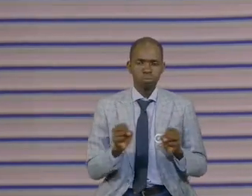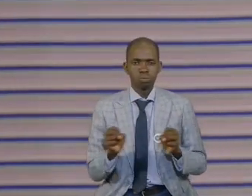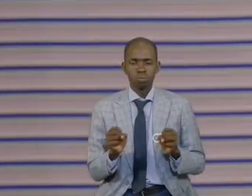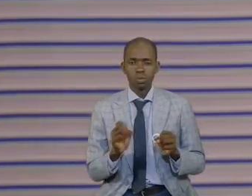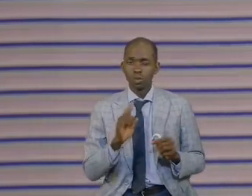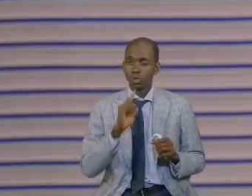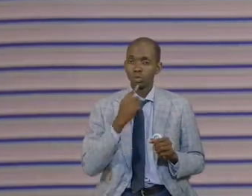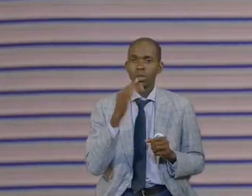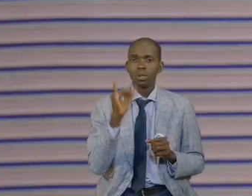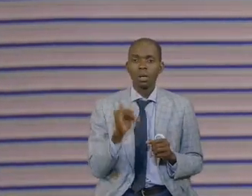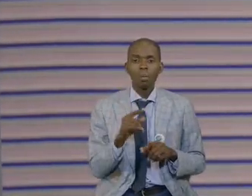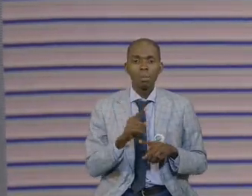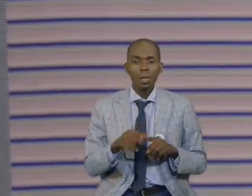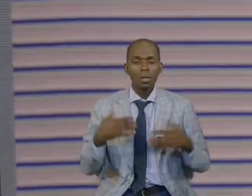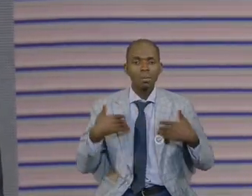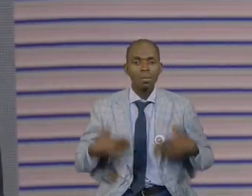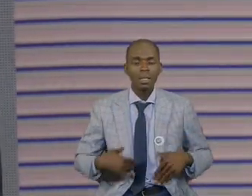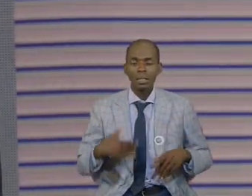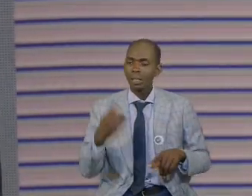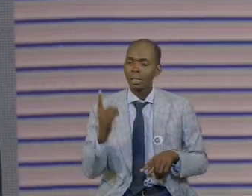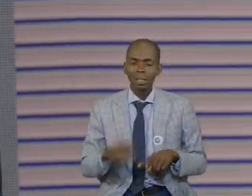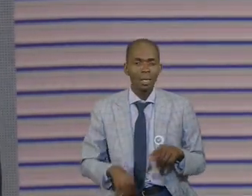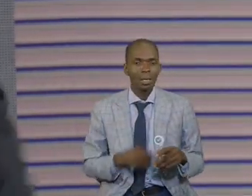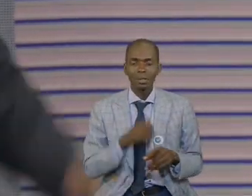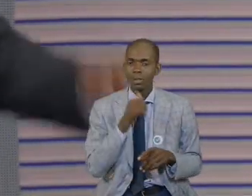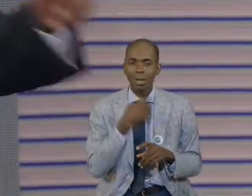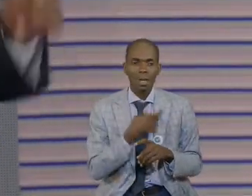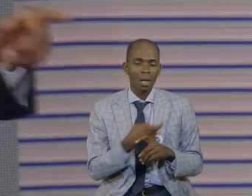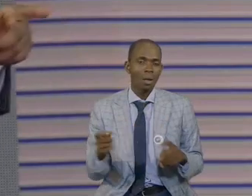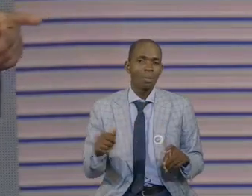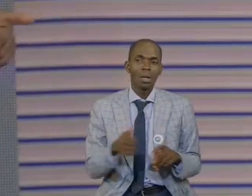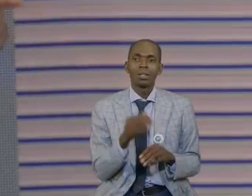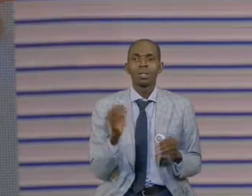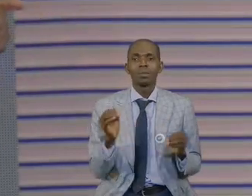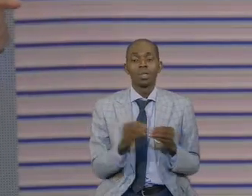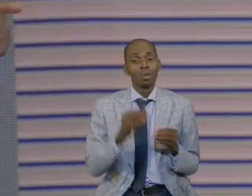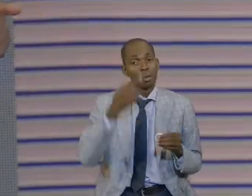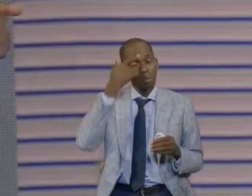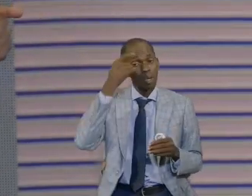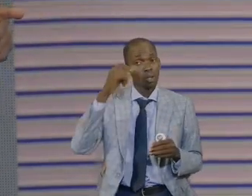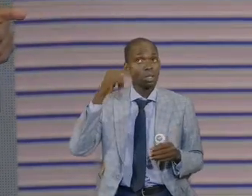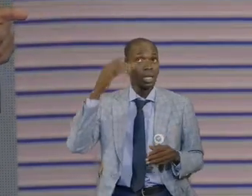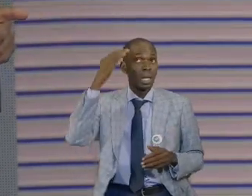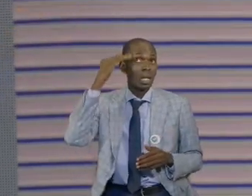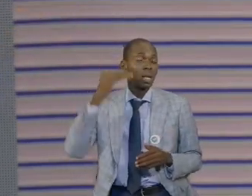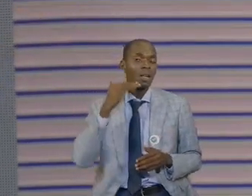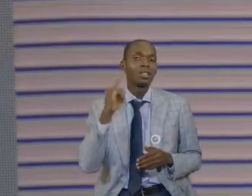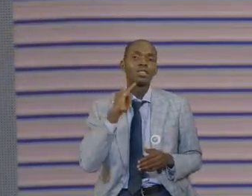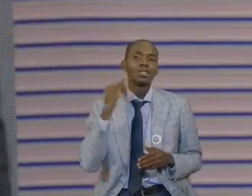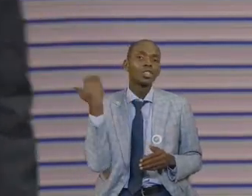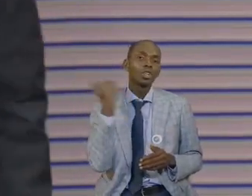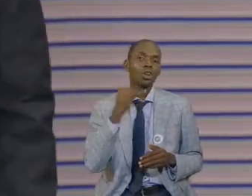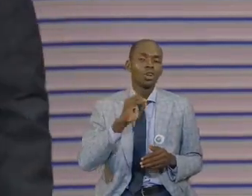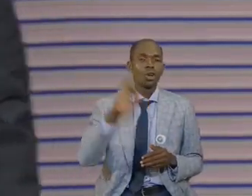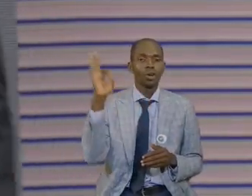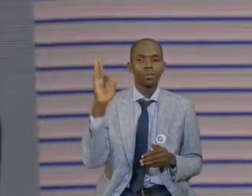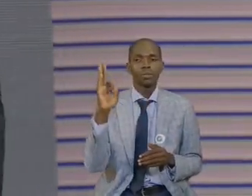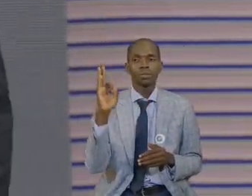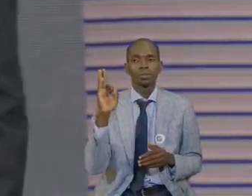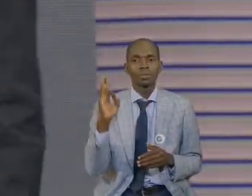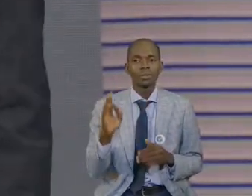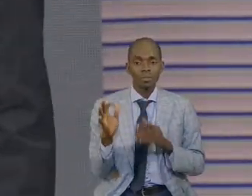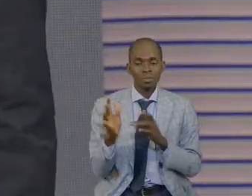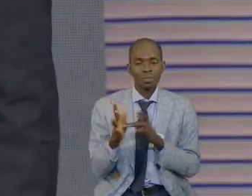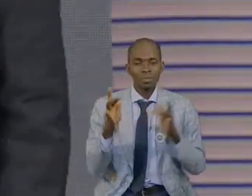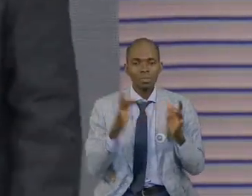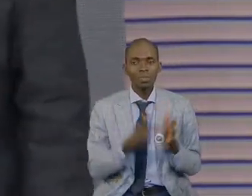but it can do no harm anymore. The head is cut off. Jesus has